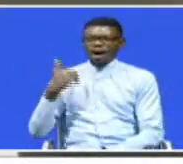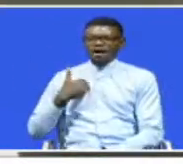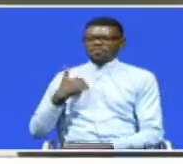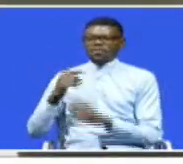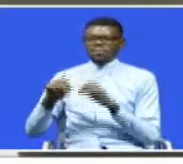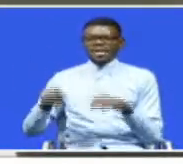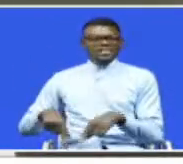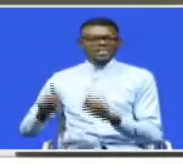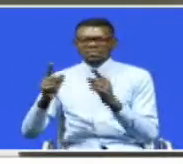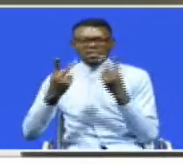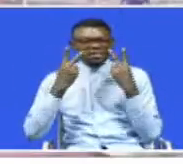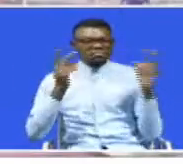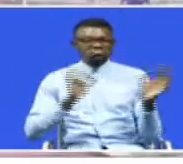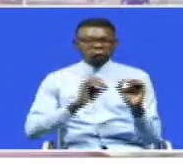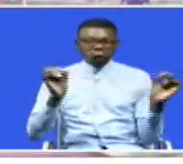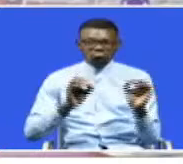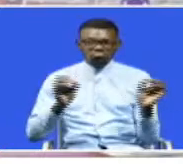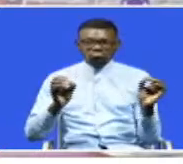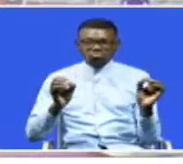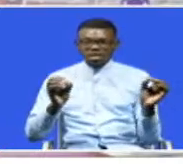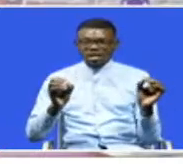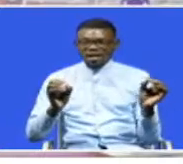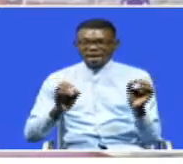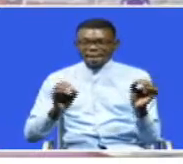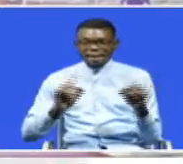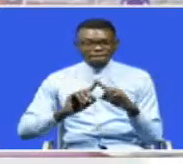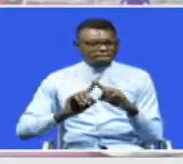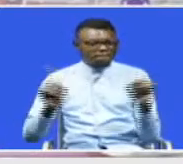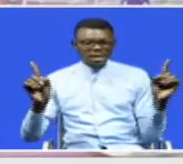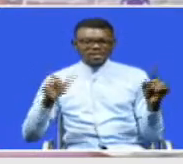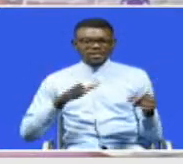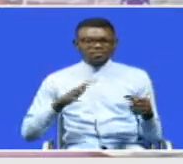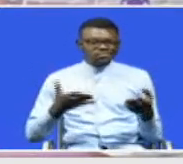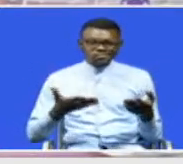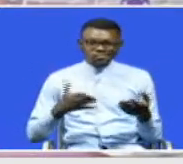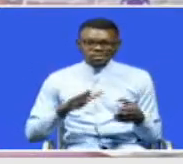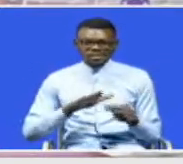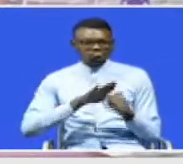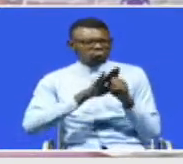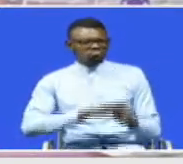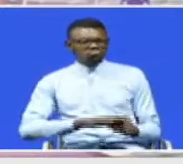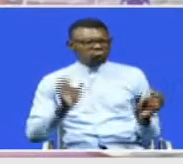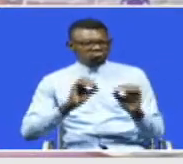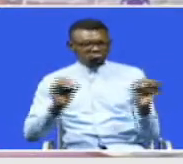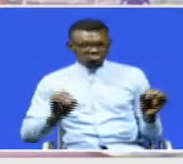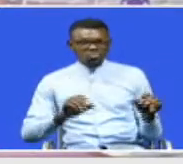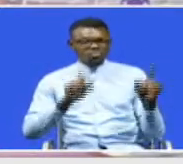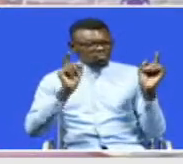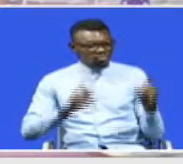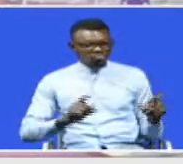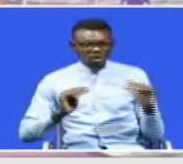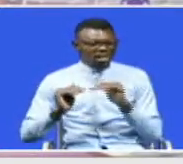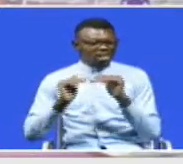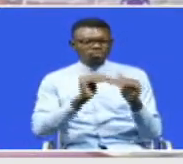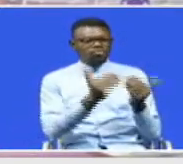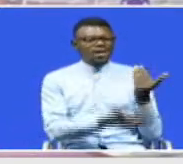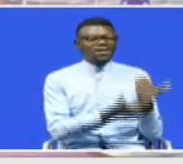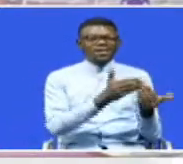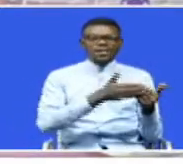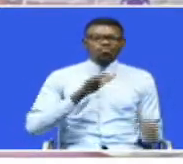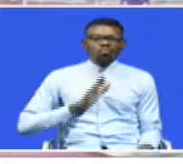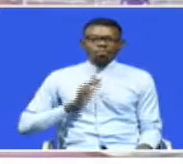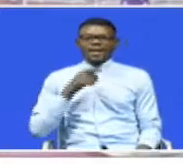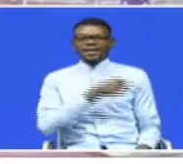not set her eyes on this does not in any way prejudice the offer of treatment granted to the hawker